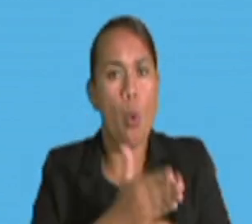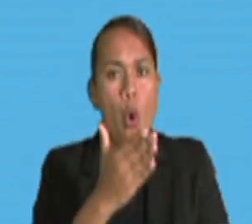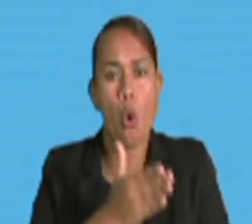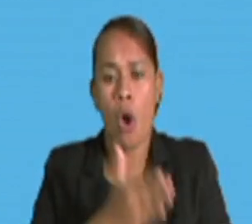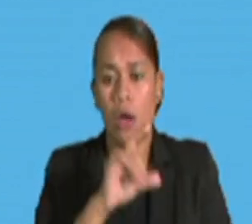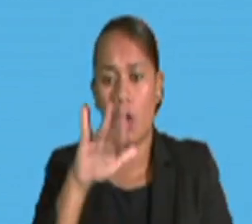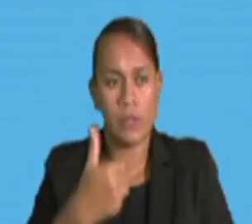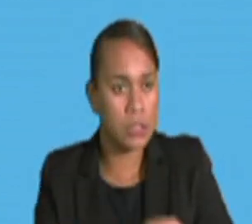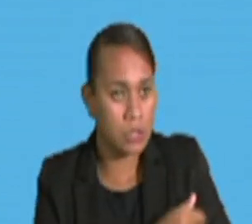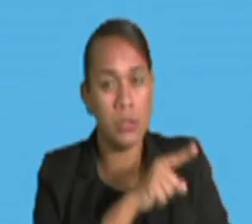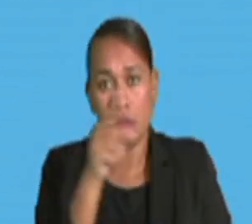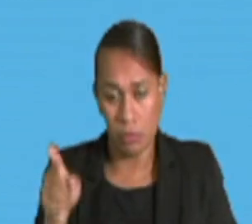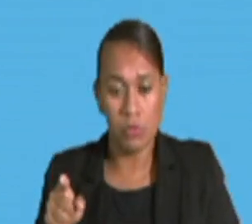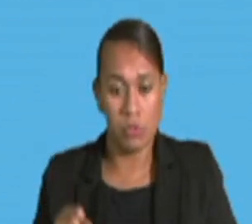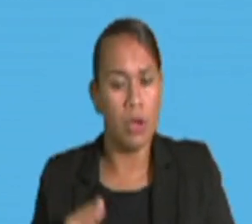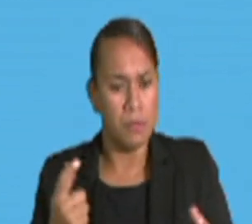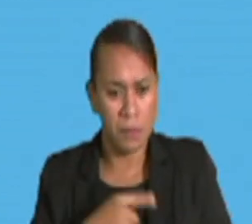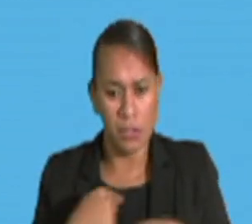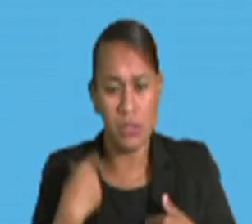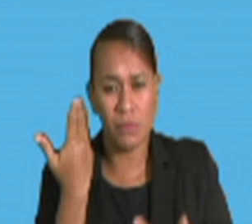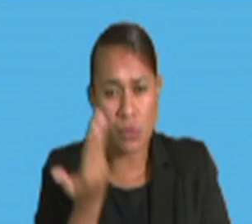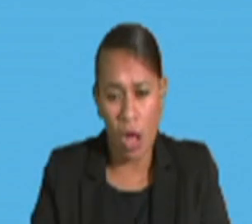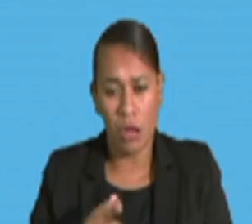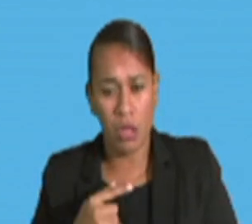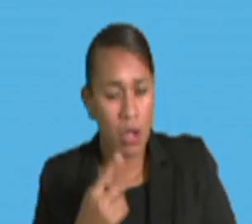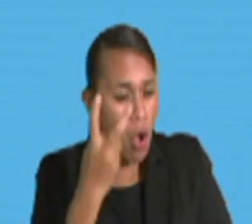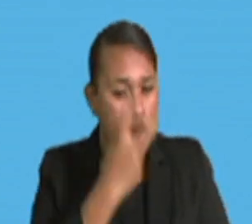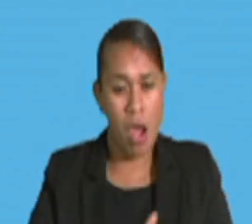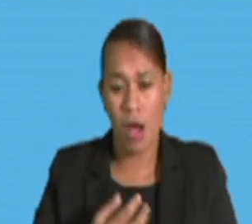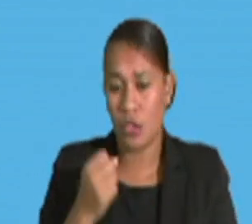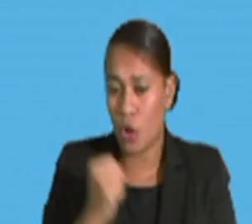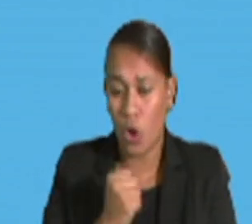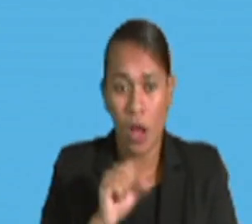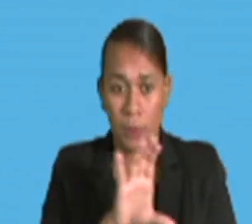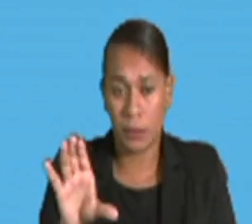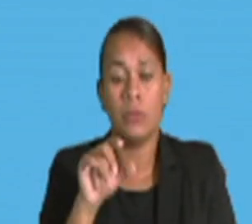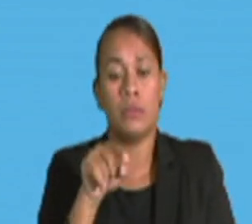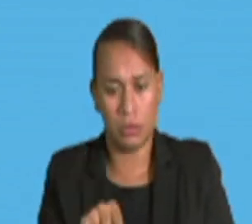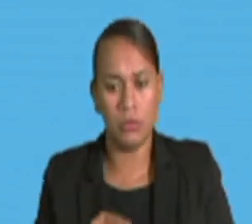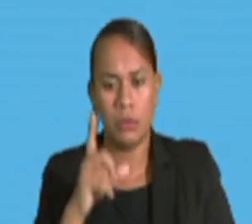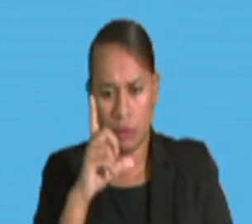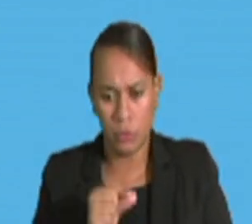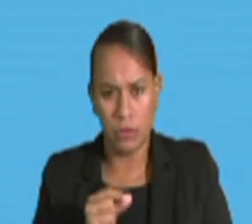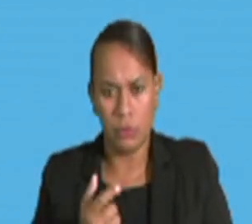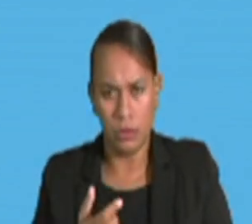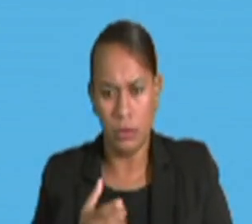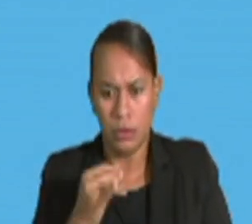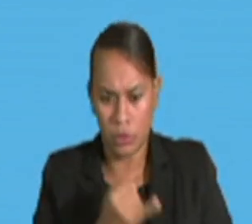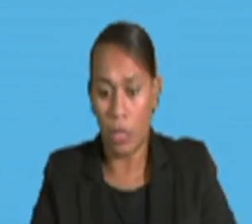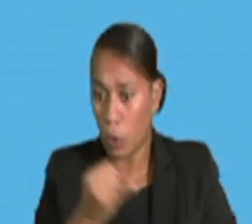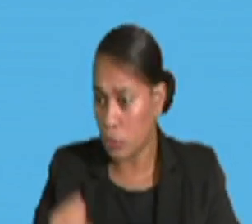Given the tenable demands of our previous supplier, the Department of Immigration did face a brief passport